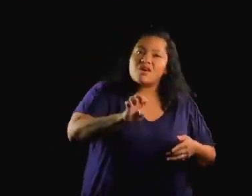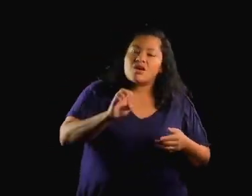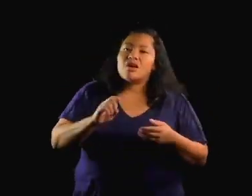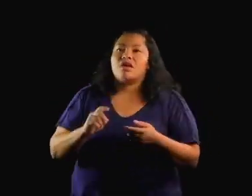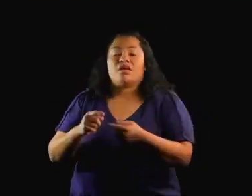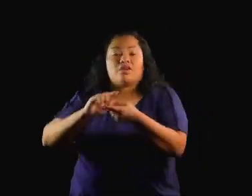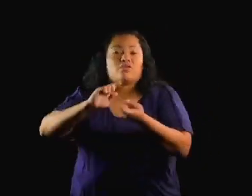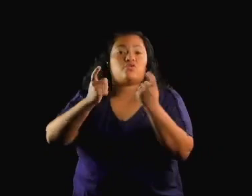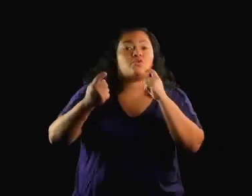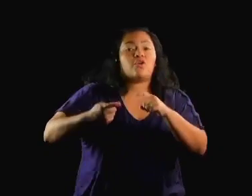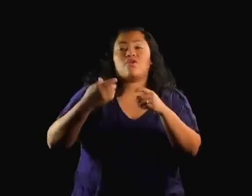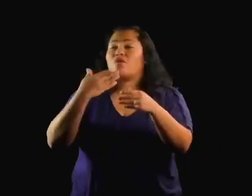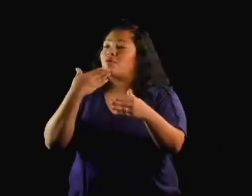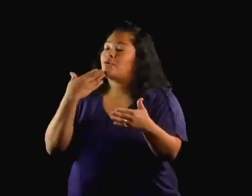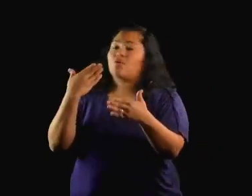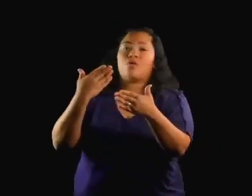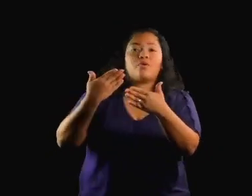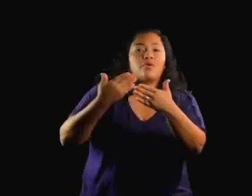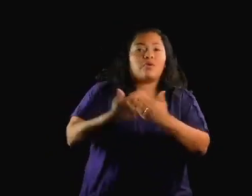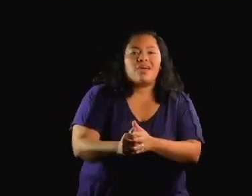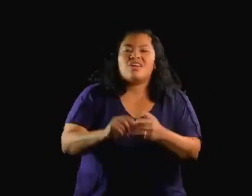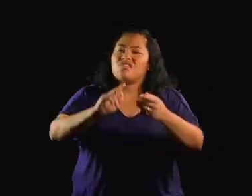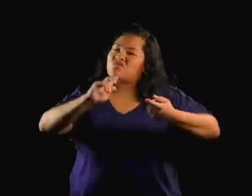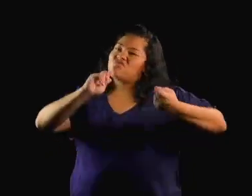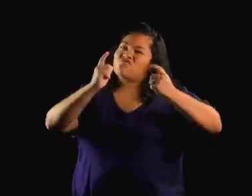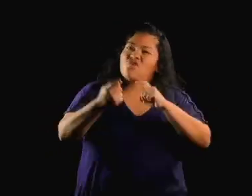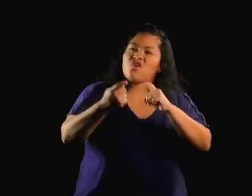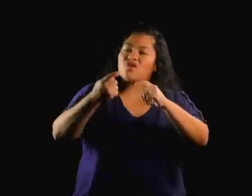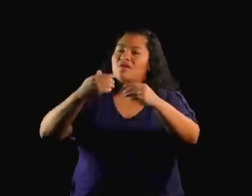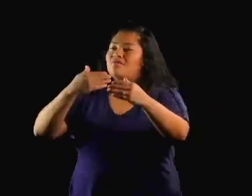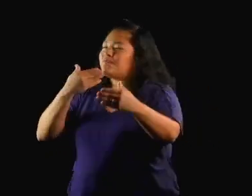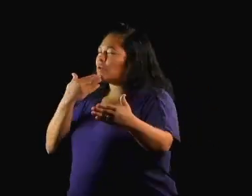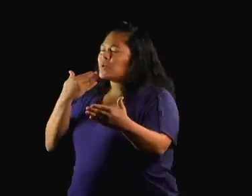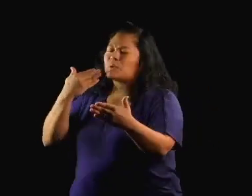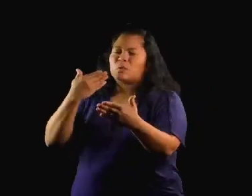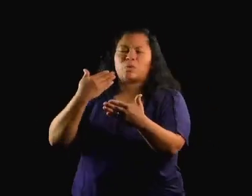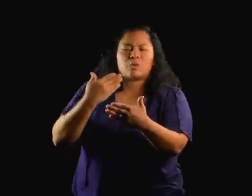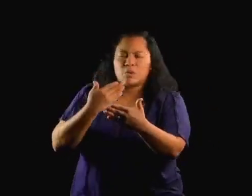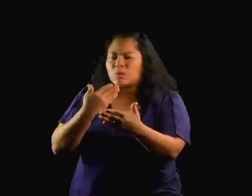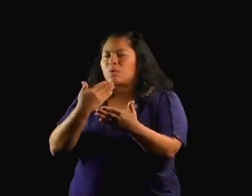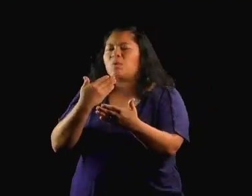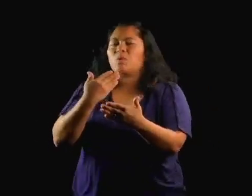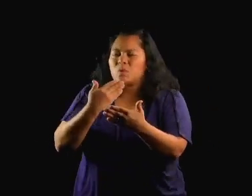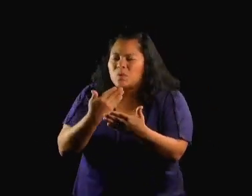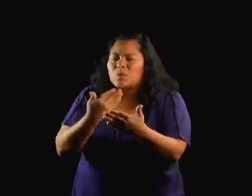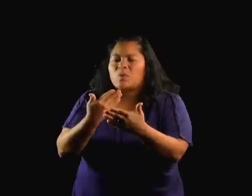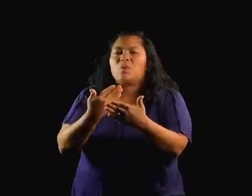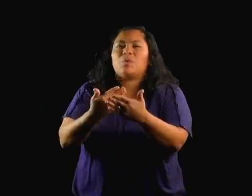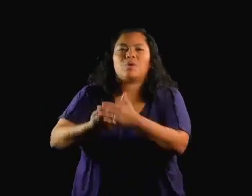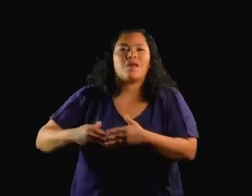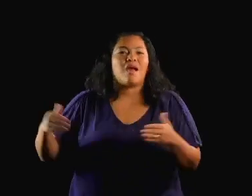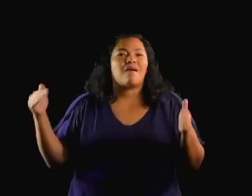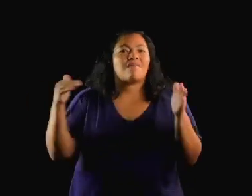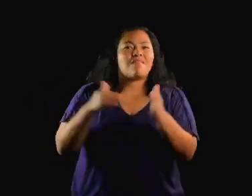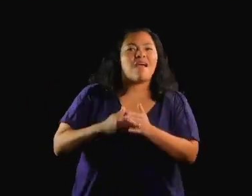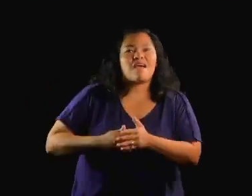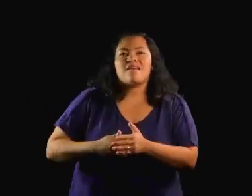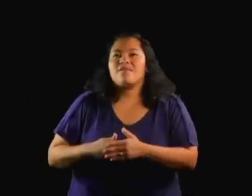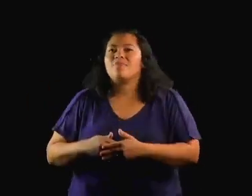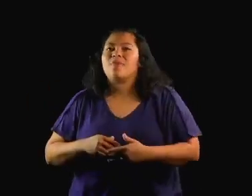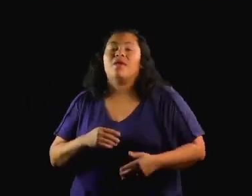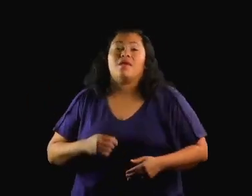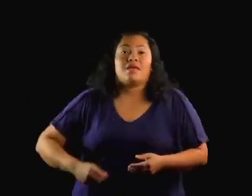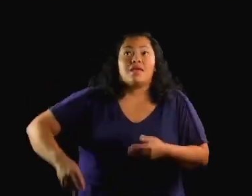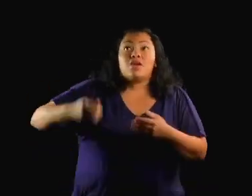and you turn it for good. You turn it for good. Come on, sing that again one more time. Take it all,